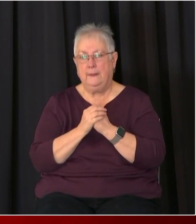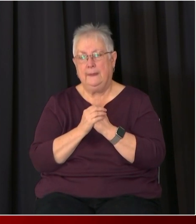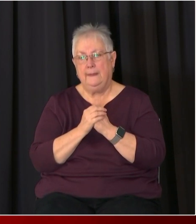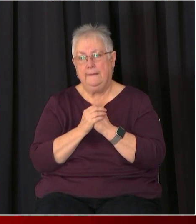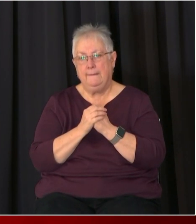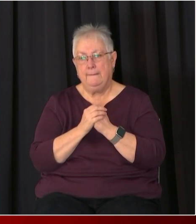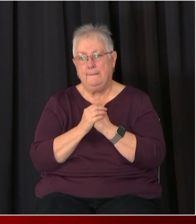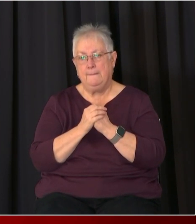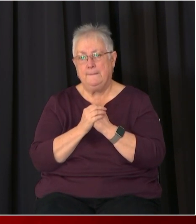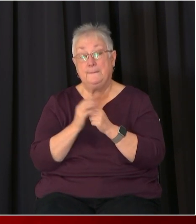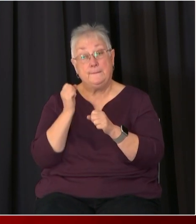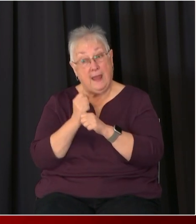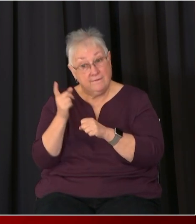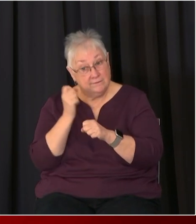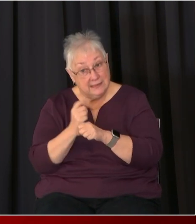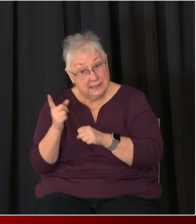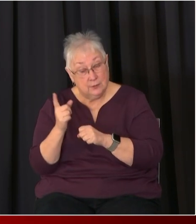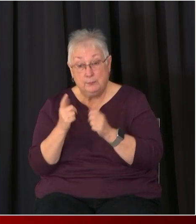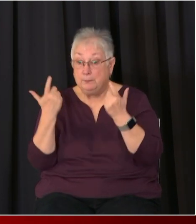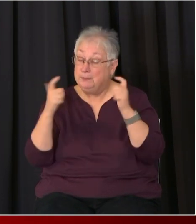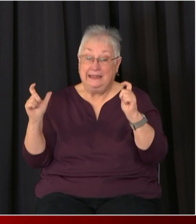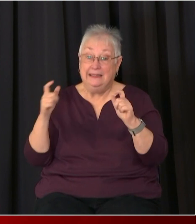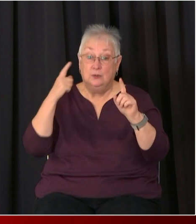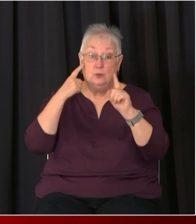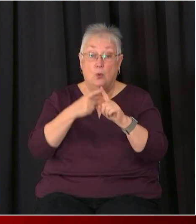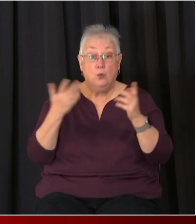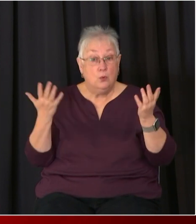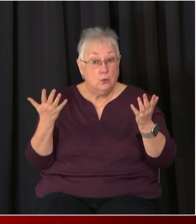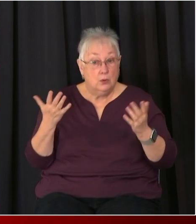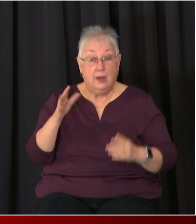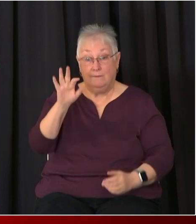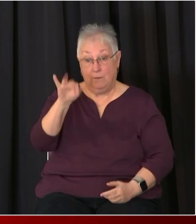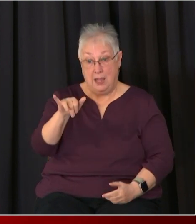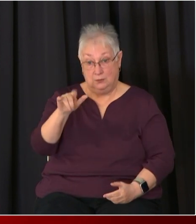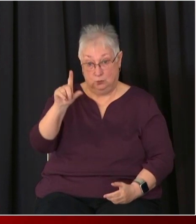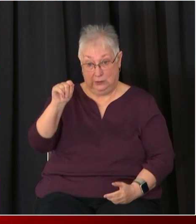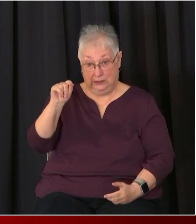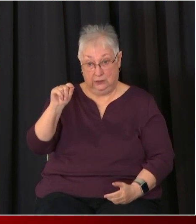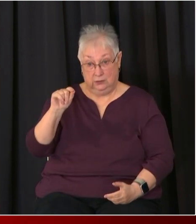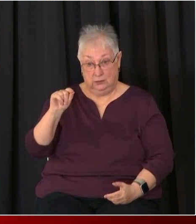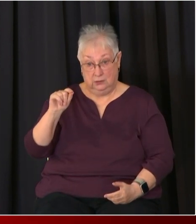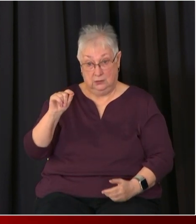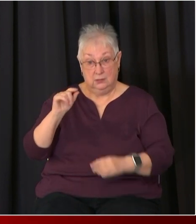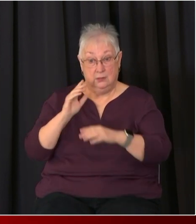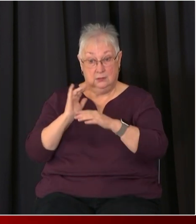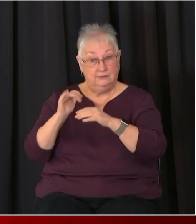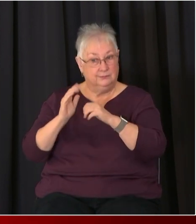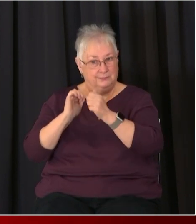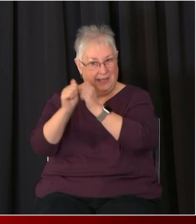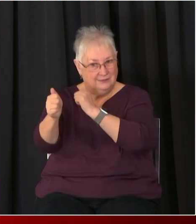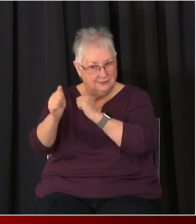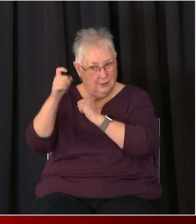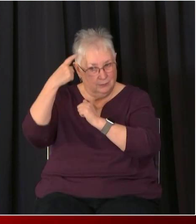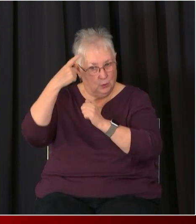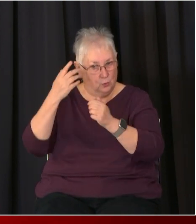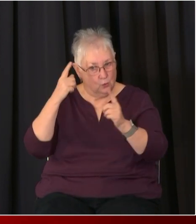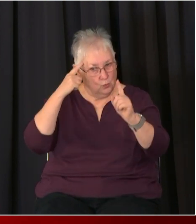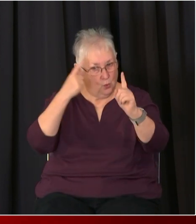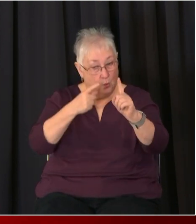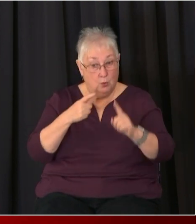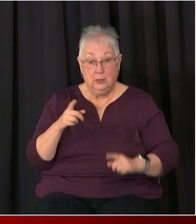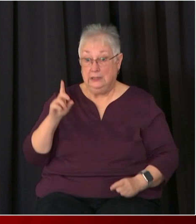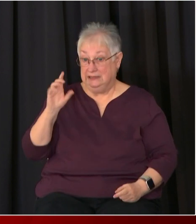in fiscal 20, we surpassed that goal. We promised to spend $910 million with